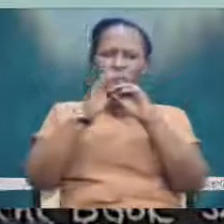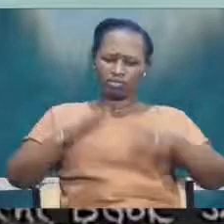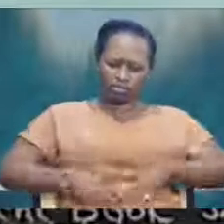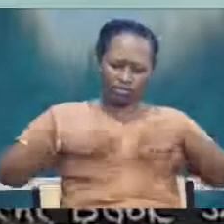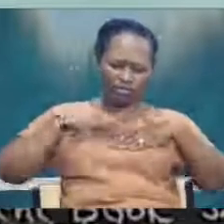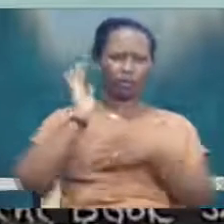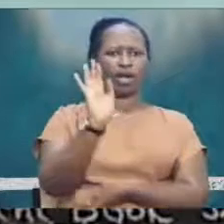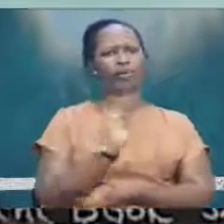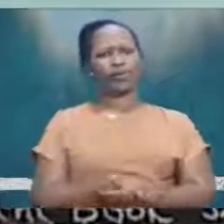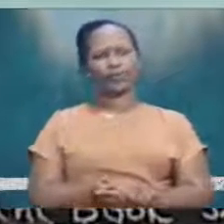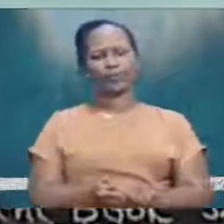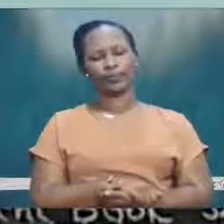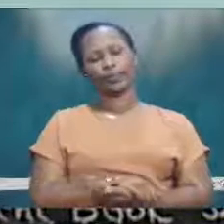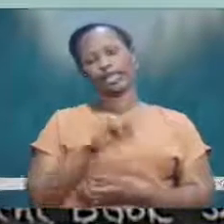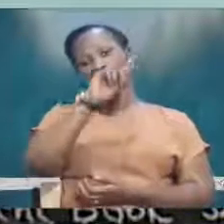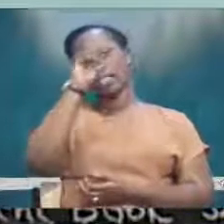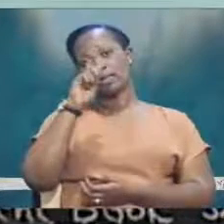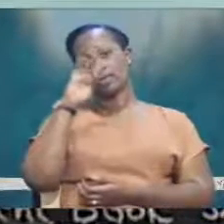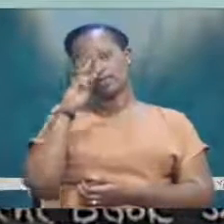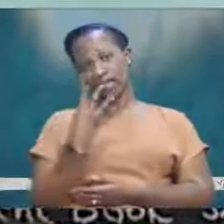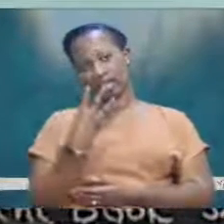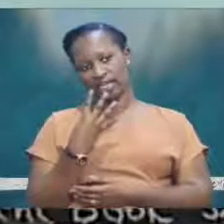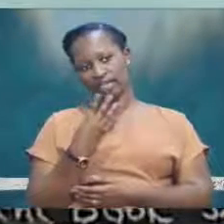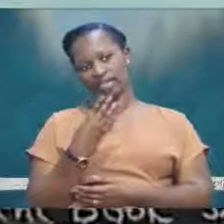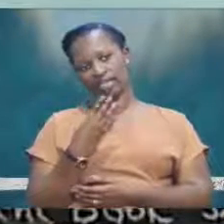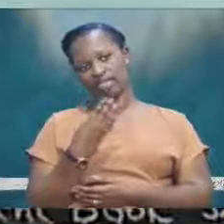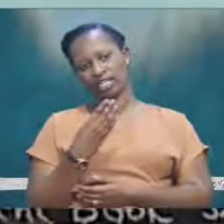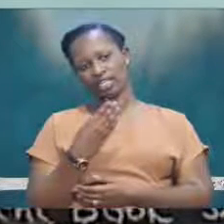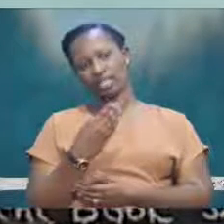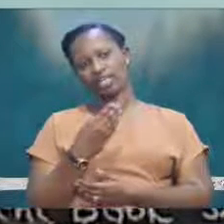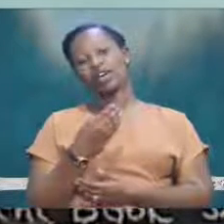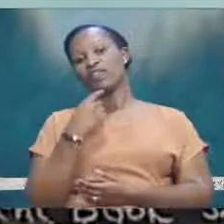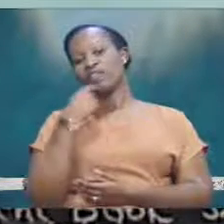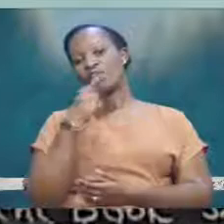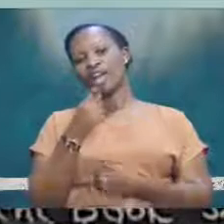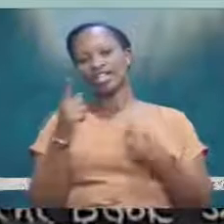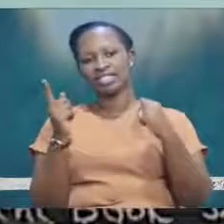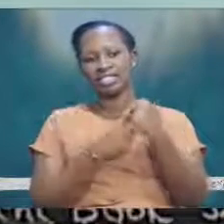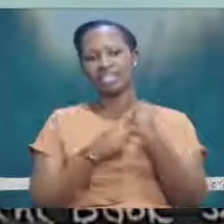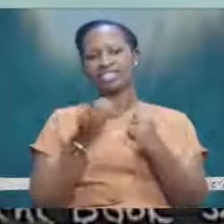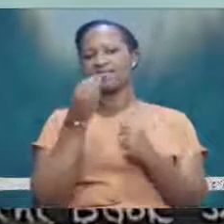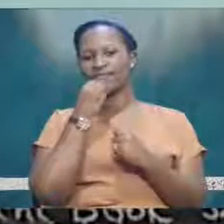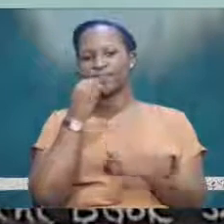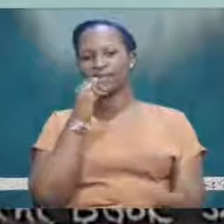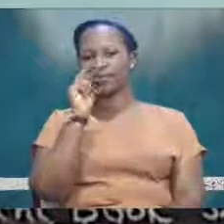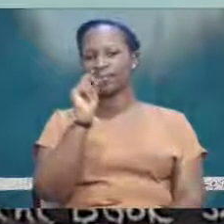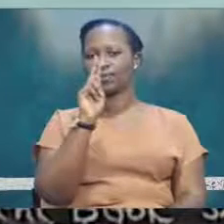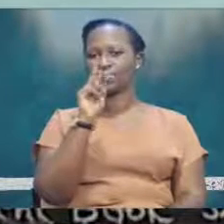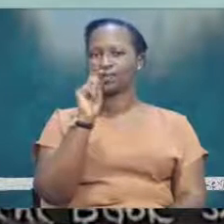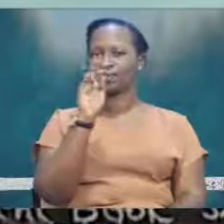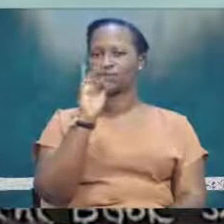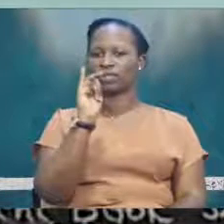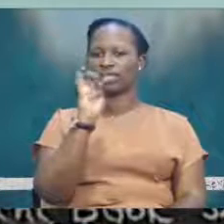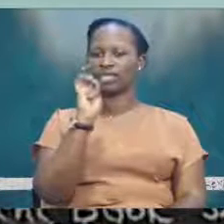body? Question number 4, name 6 food nutrients. You must